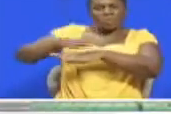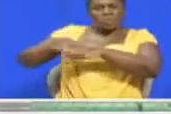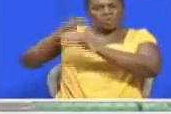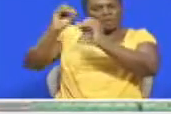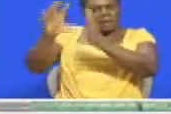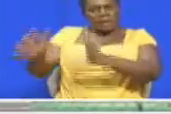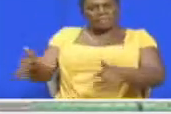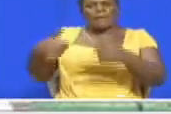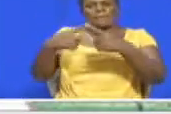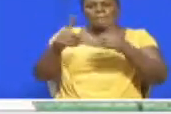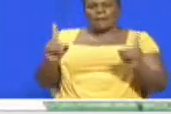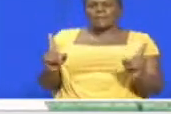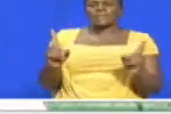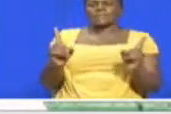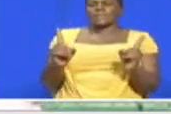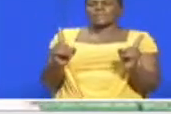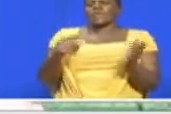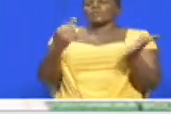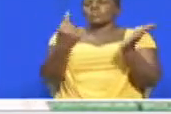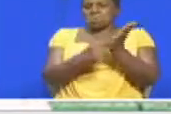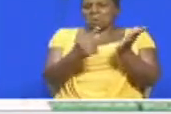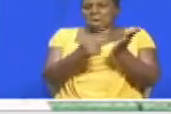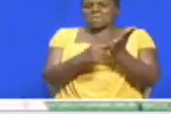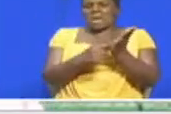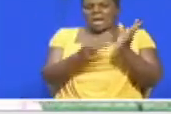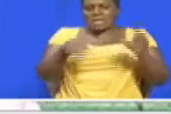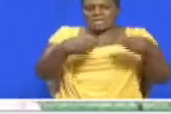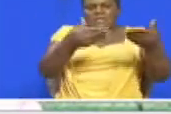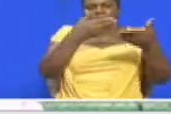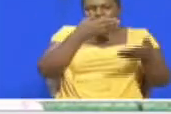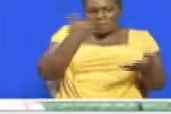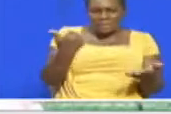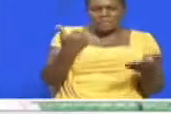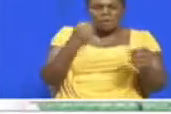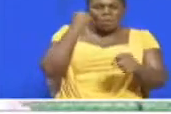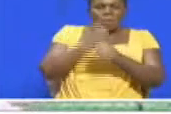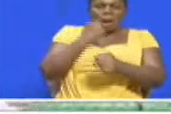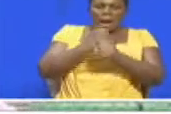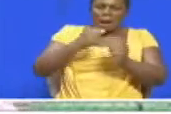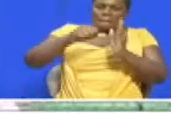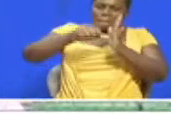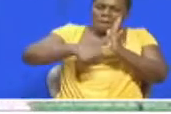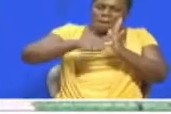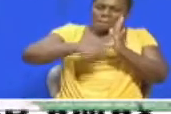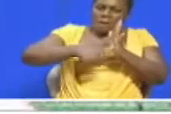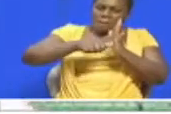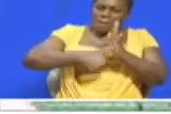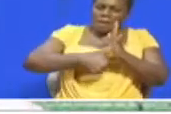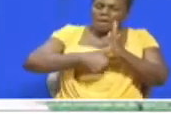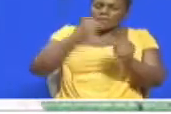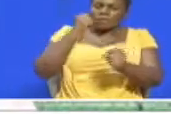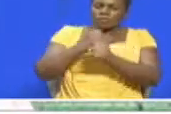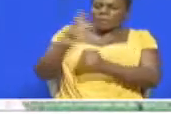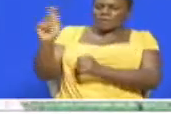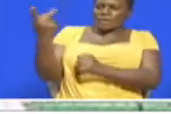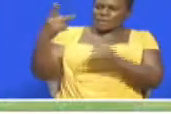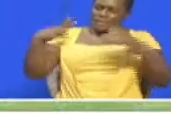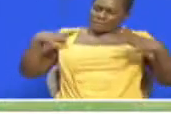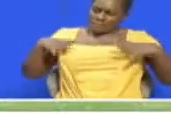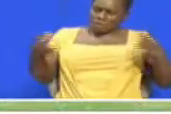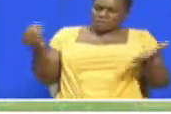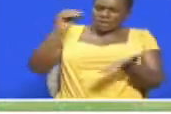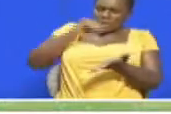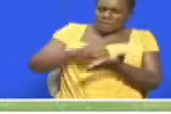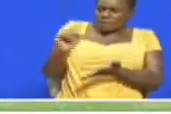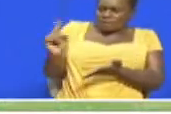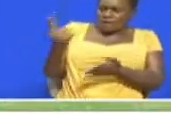But against Uganda, we are going to give it our level best and try to work hard, you know, to, you know, make Kenyans proud once again. This is